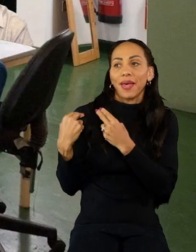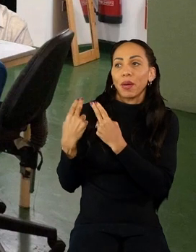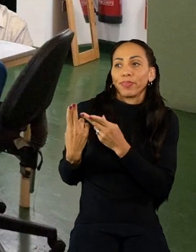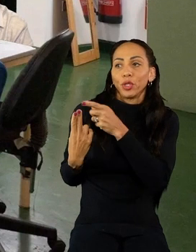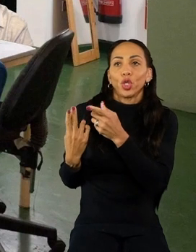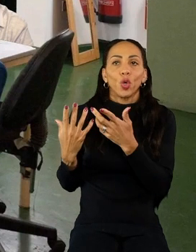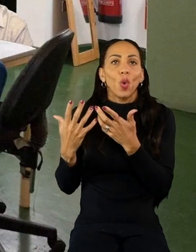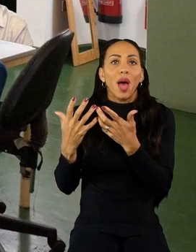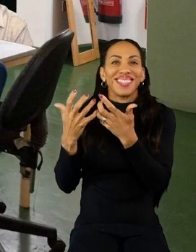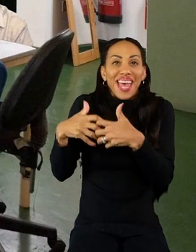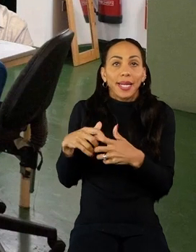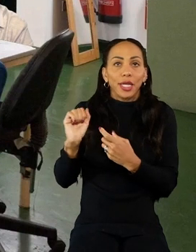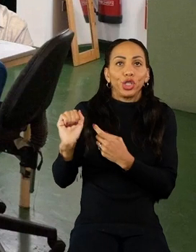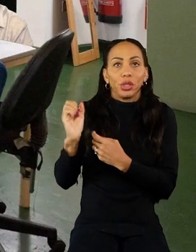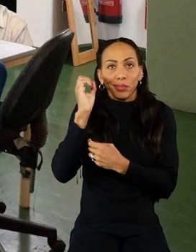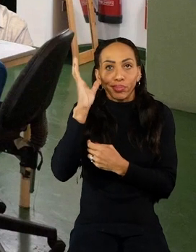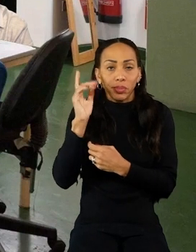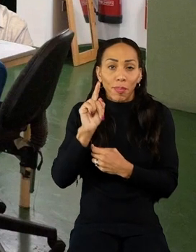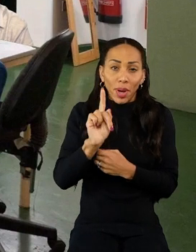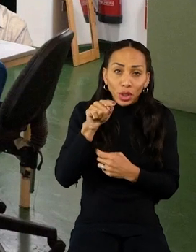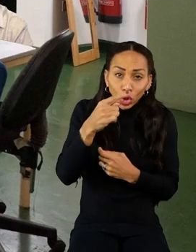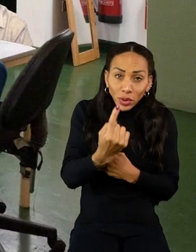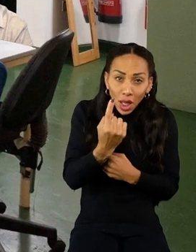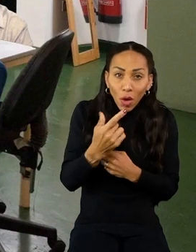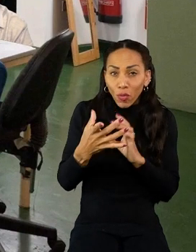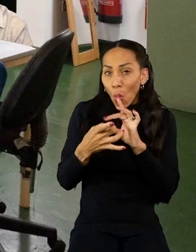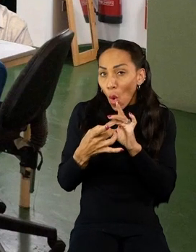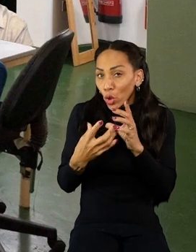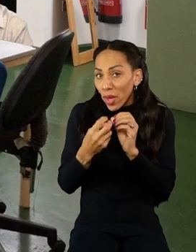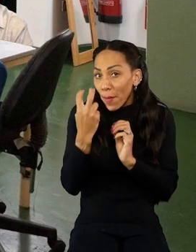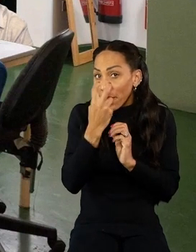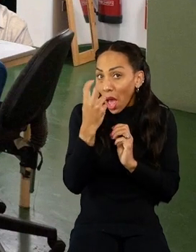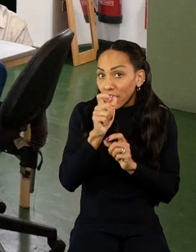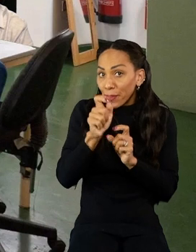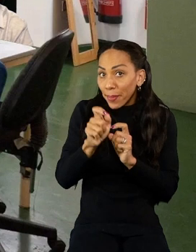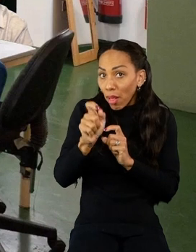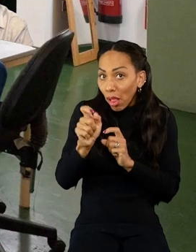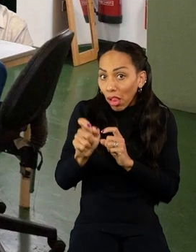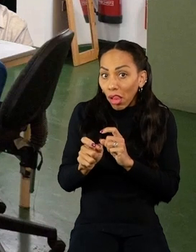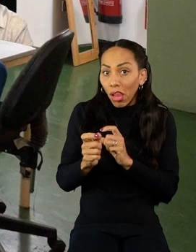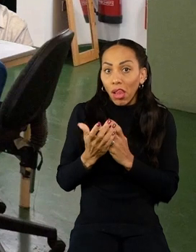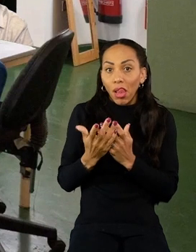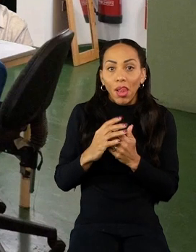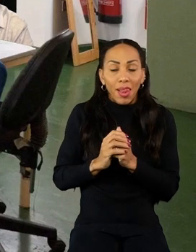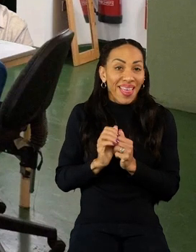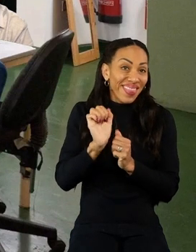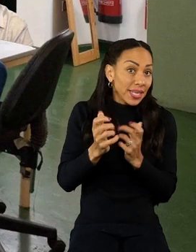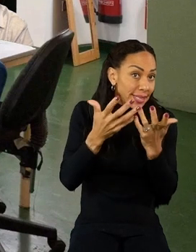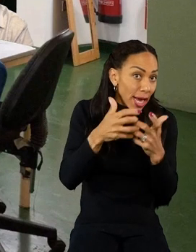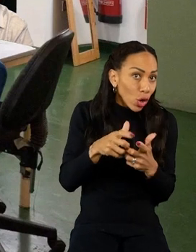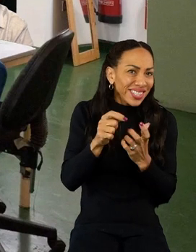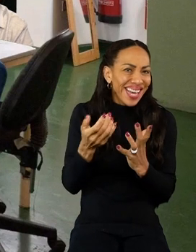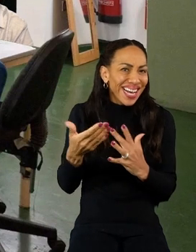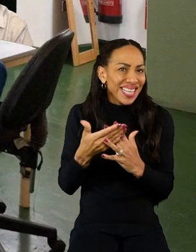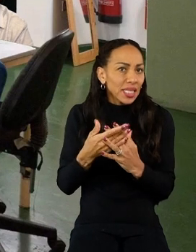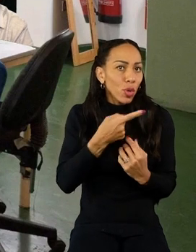editor or technologist like you, because we didn't have to do anything today. But have you had that experience of